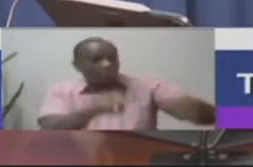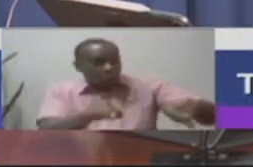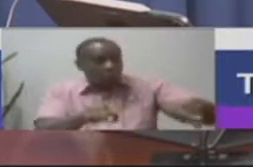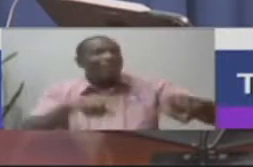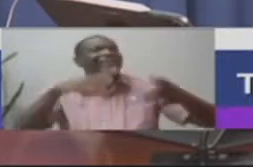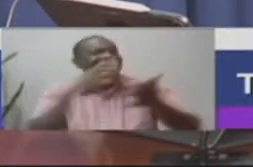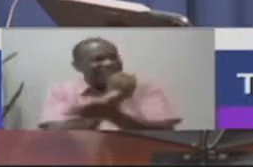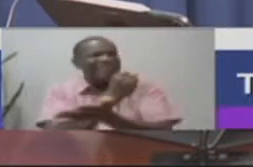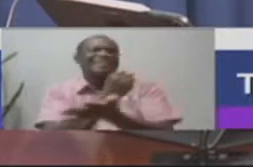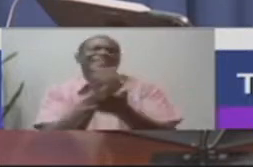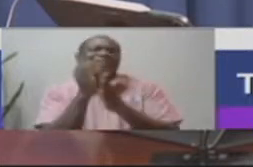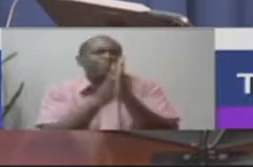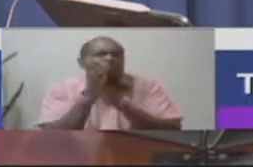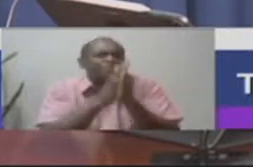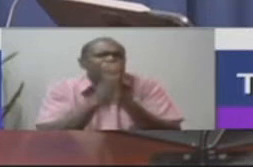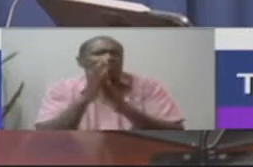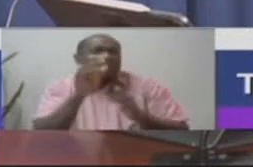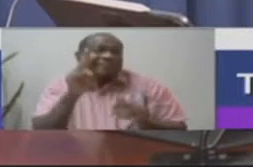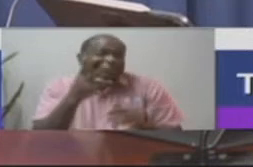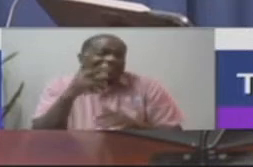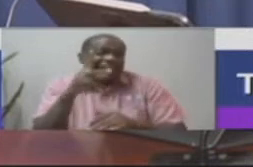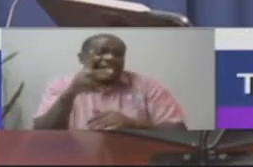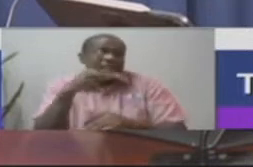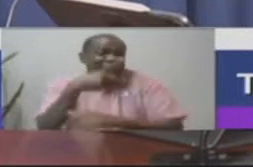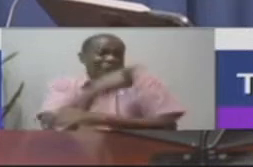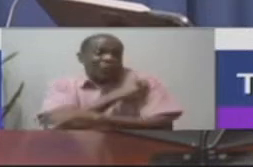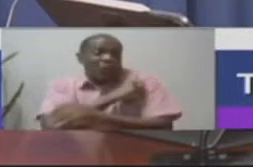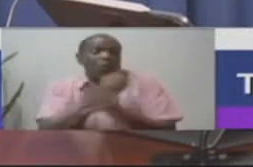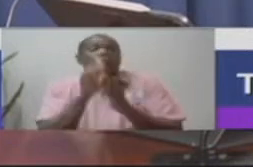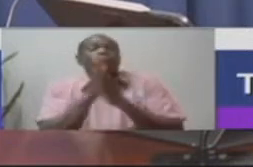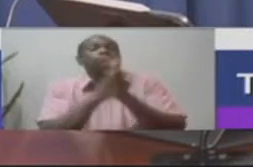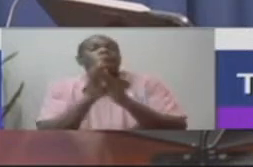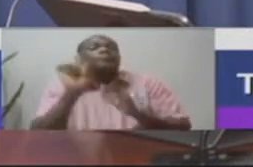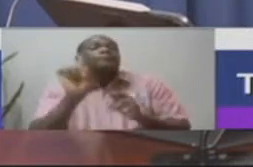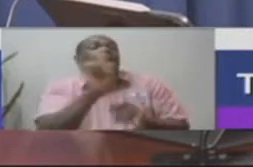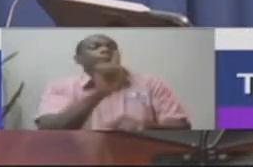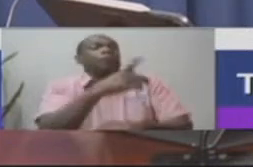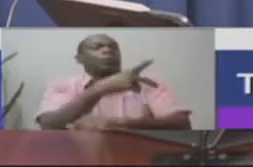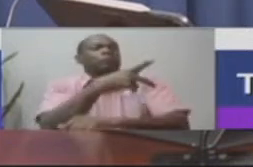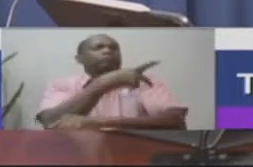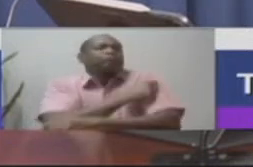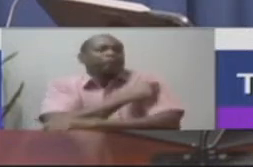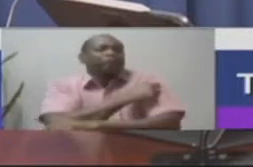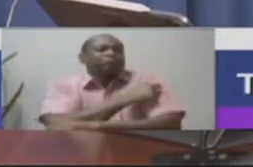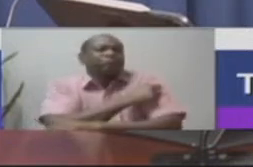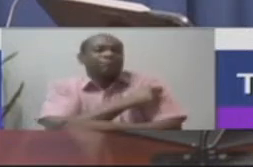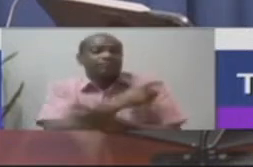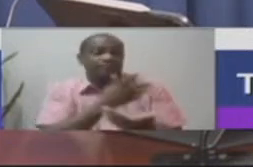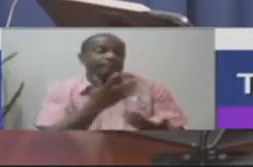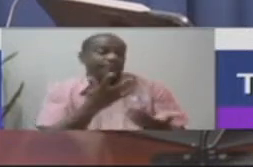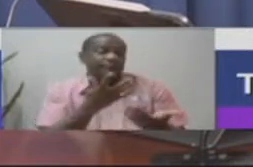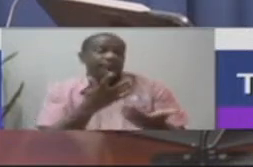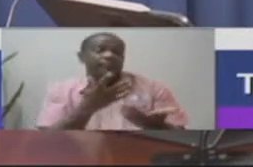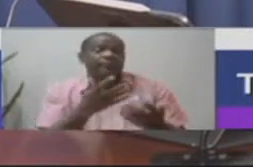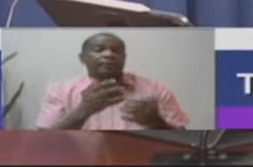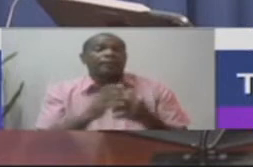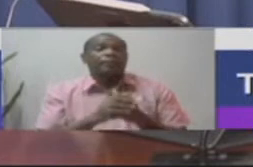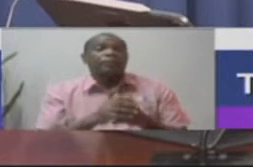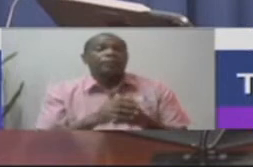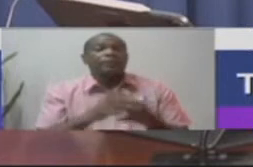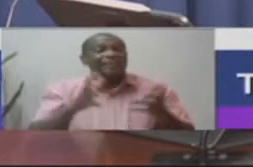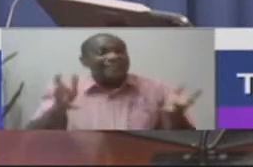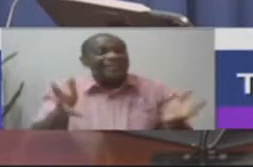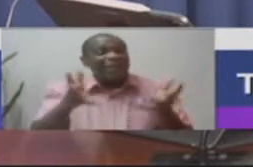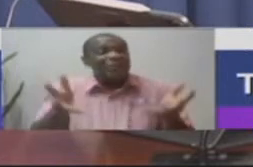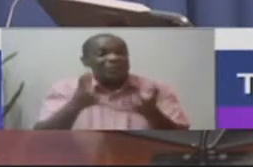progress is good, and I want to thank again all healthcare workers and urge everyone, when a vaccine is presented